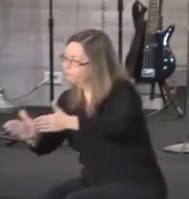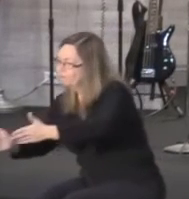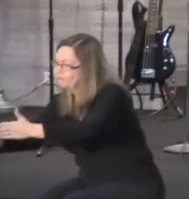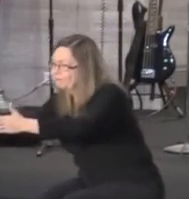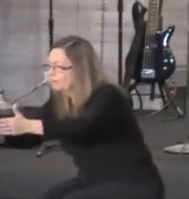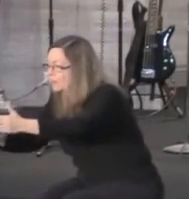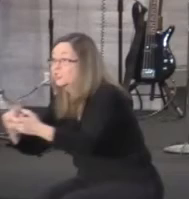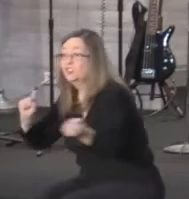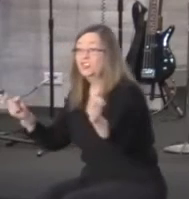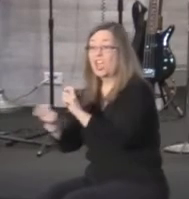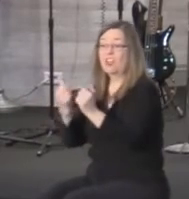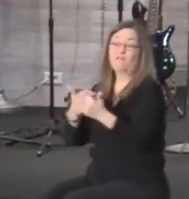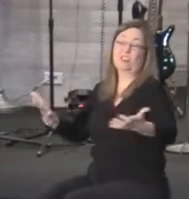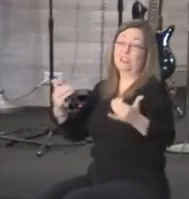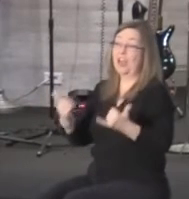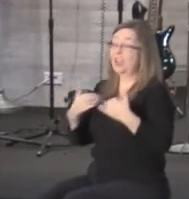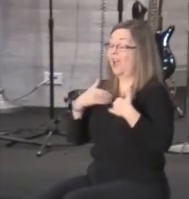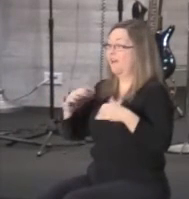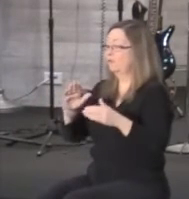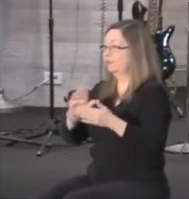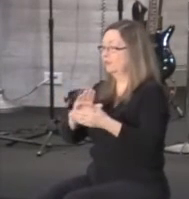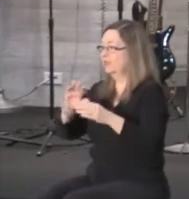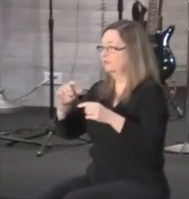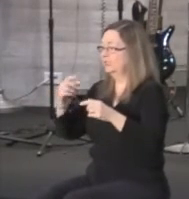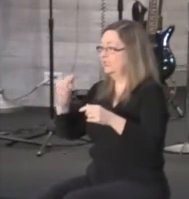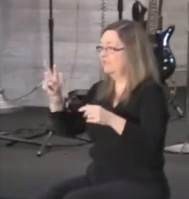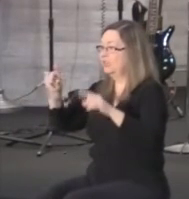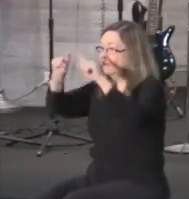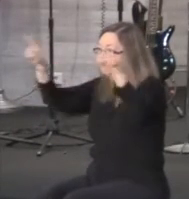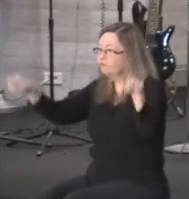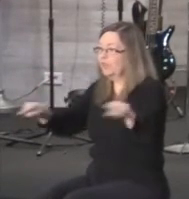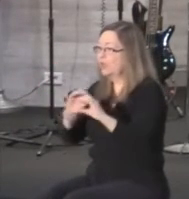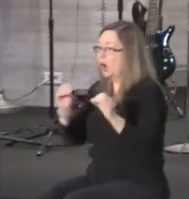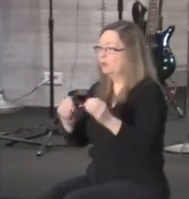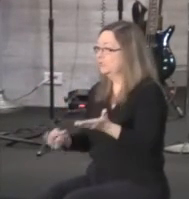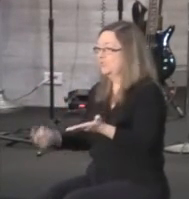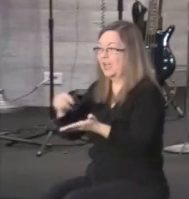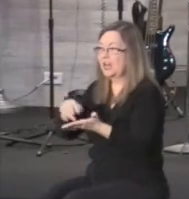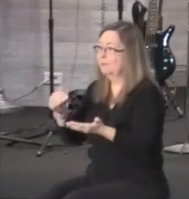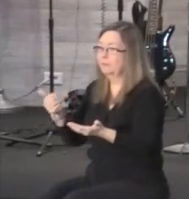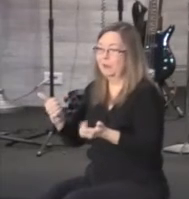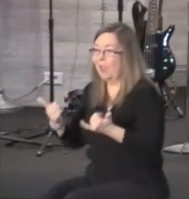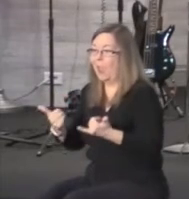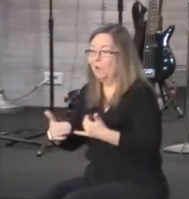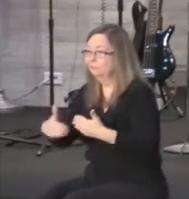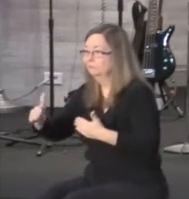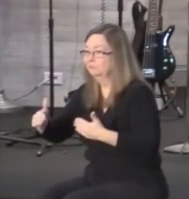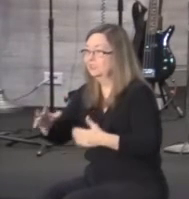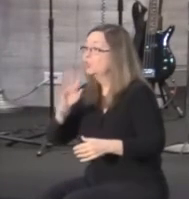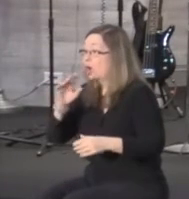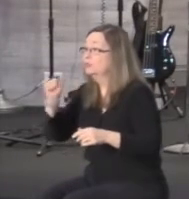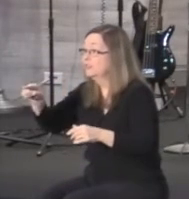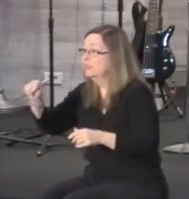has changed everything. Now you have the flat screen TV, and nobody even gets up anymore. In fact, you don't even hit the remote anymore, you just talk to it.